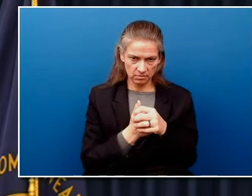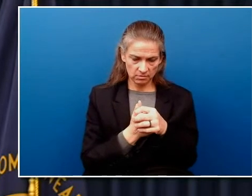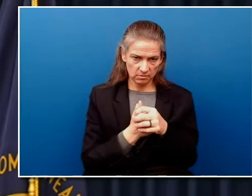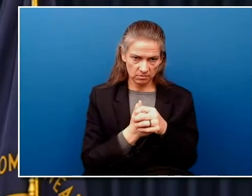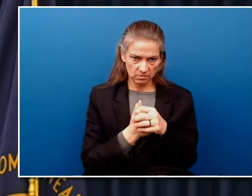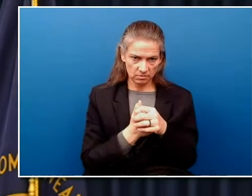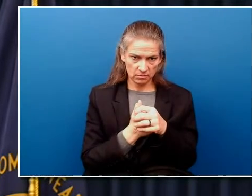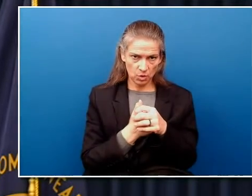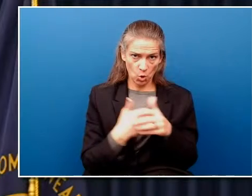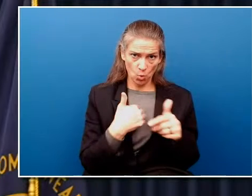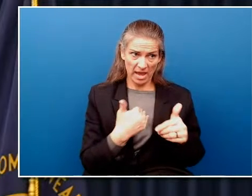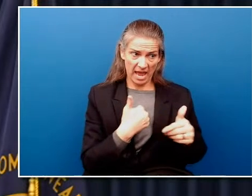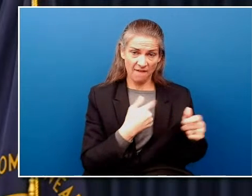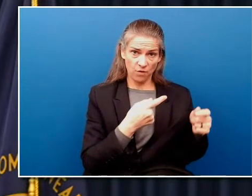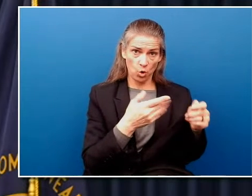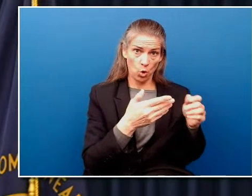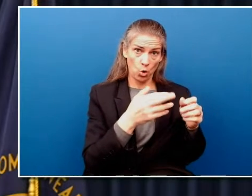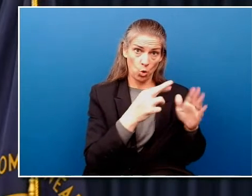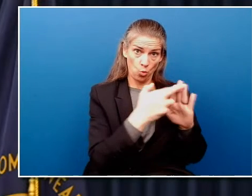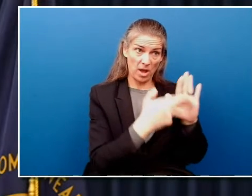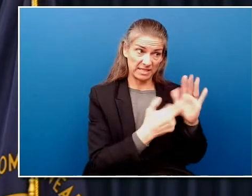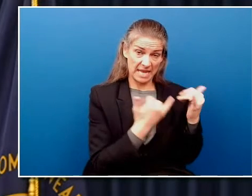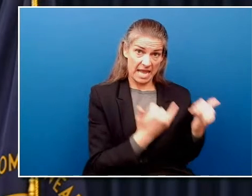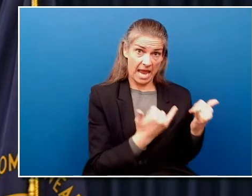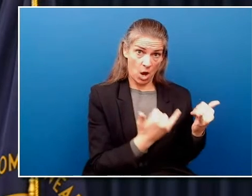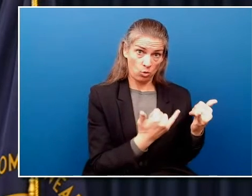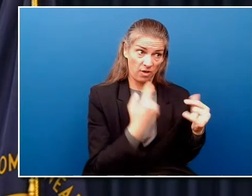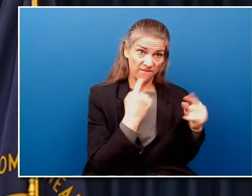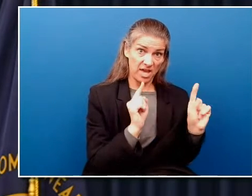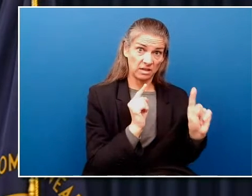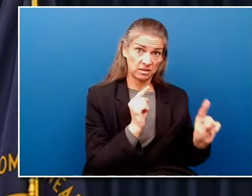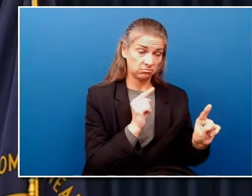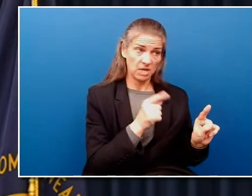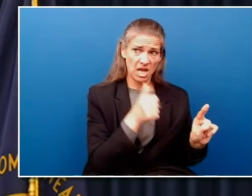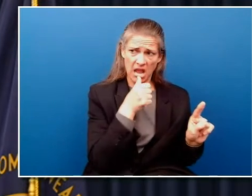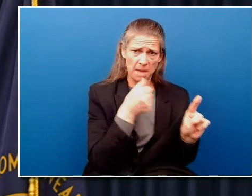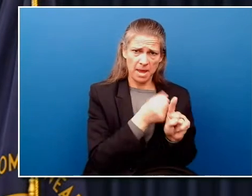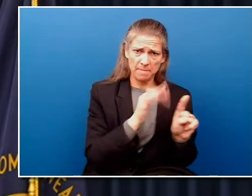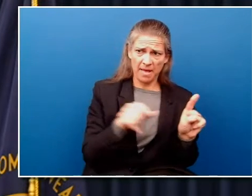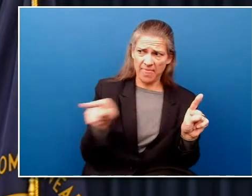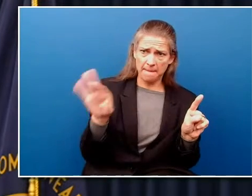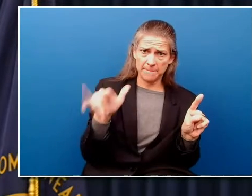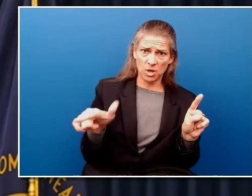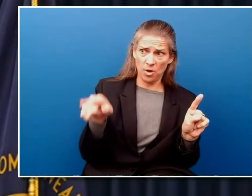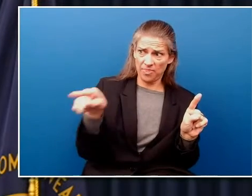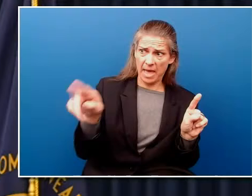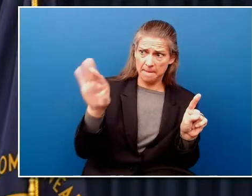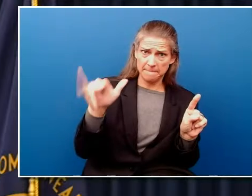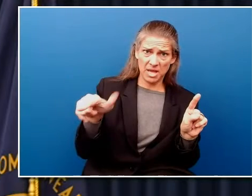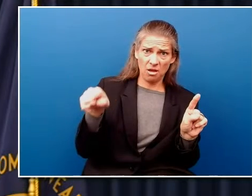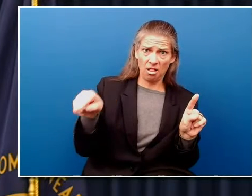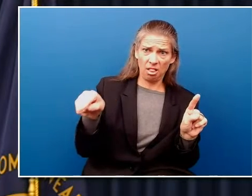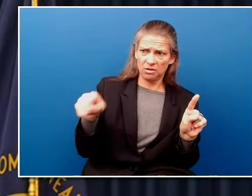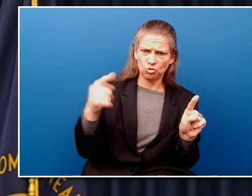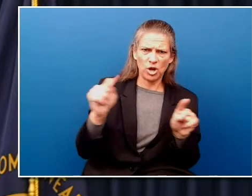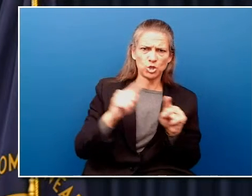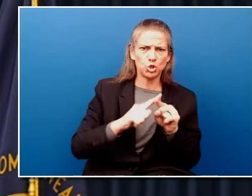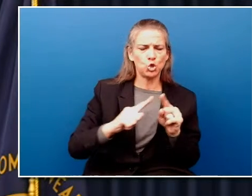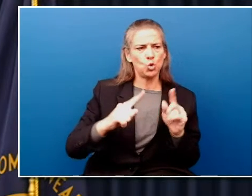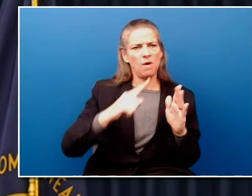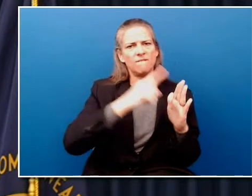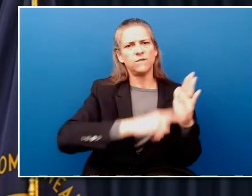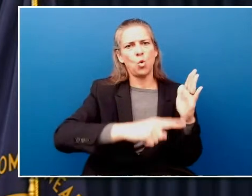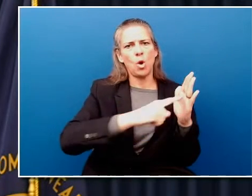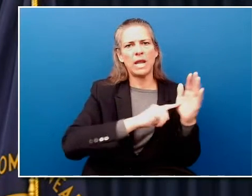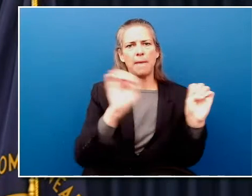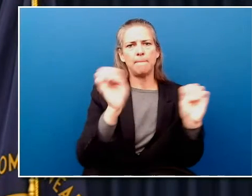regulations that are now in effect. The regular regulations aren't impacted by the bill. So the bill attempts to void emergency regs that